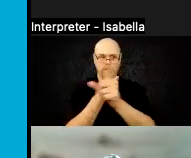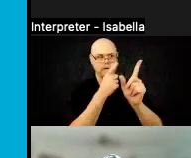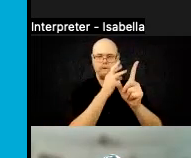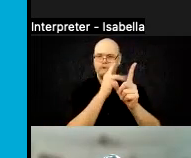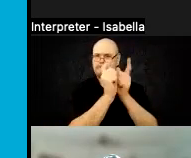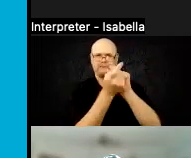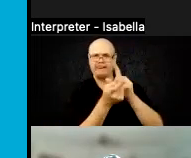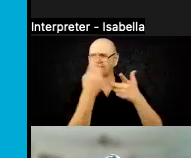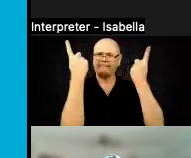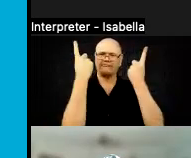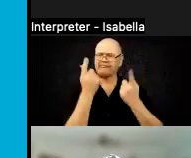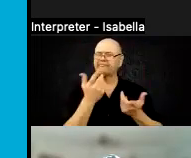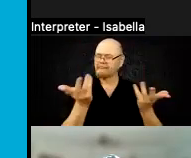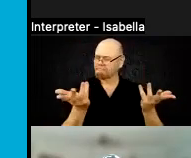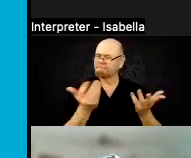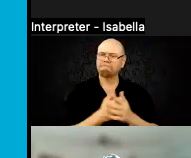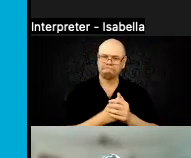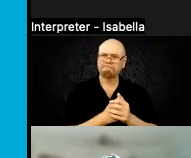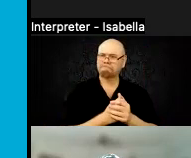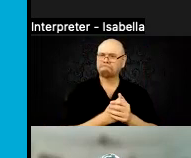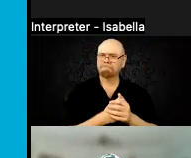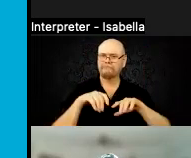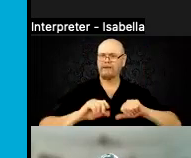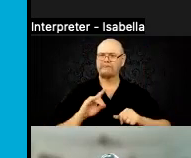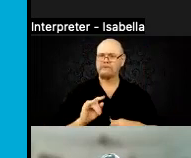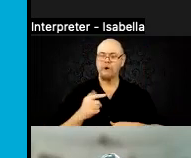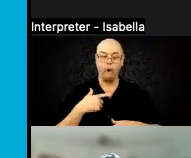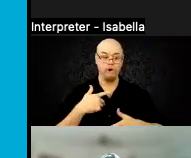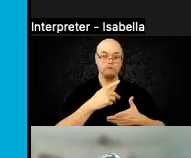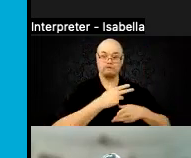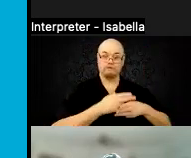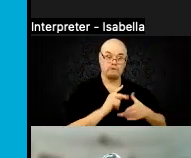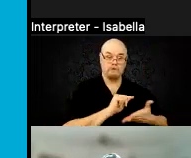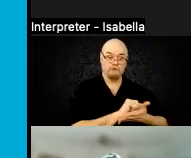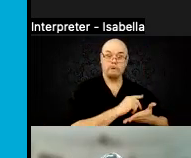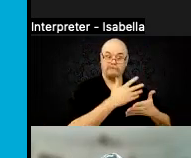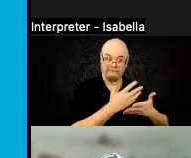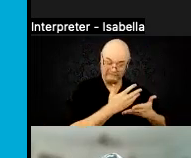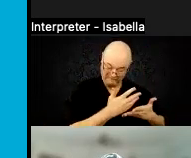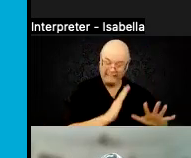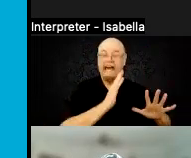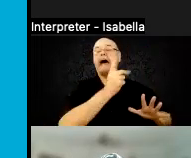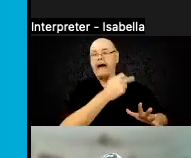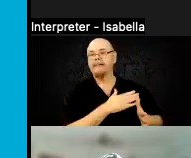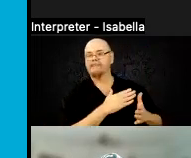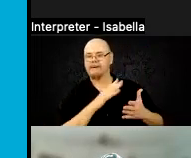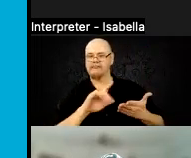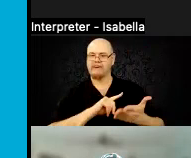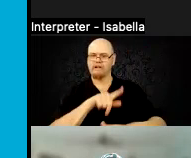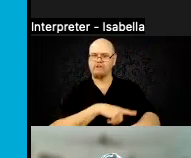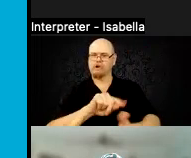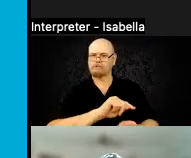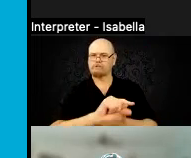part-time job goal to the long-term career goal, right, we can make that change. Another piece is if you're really not sure